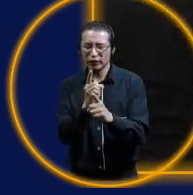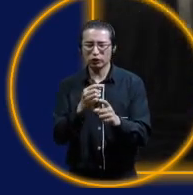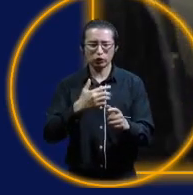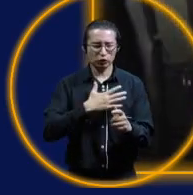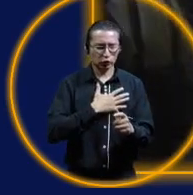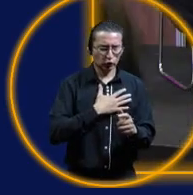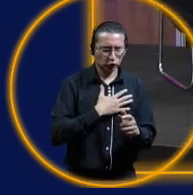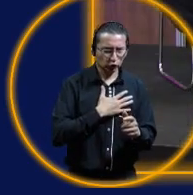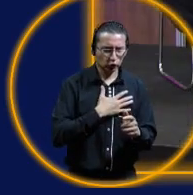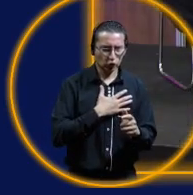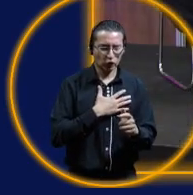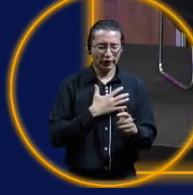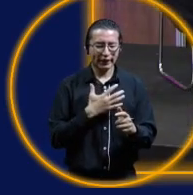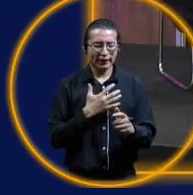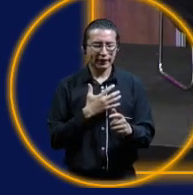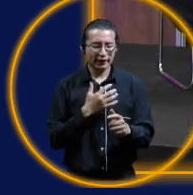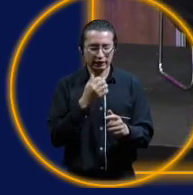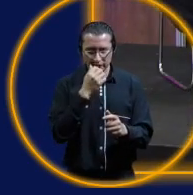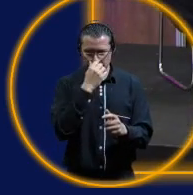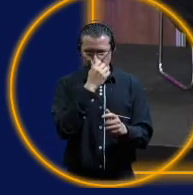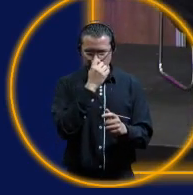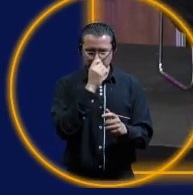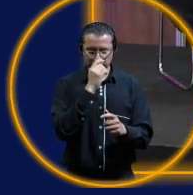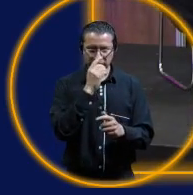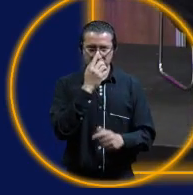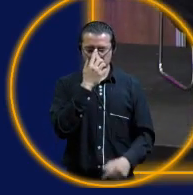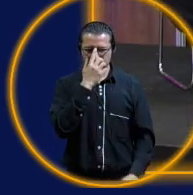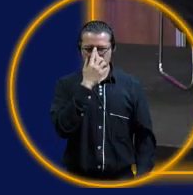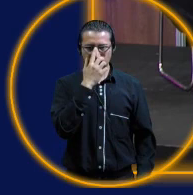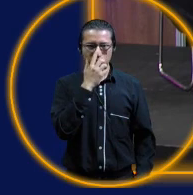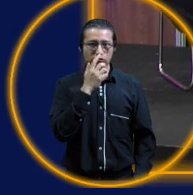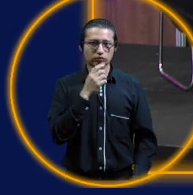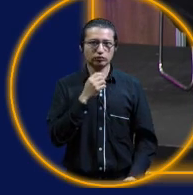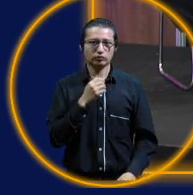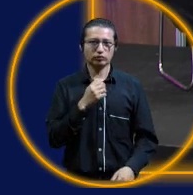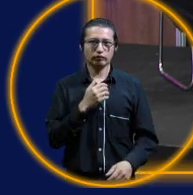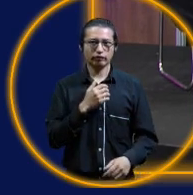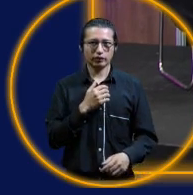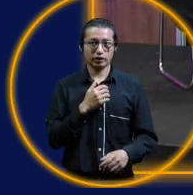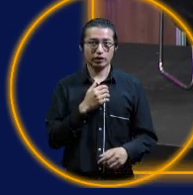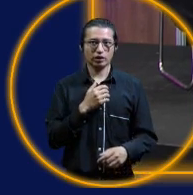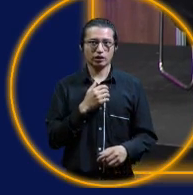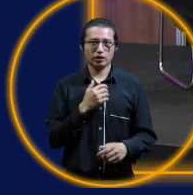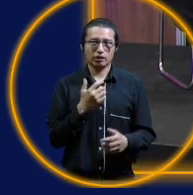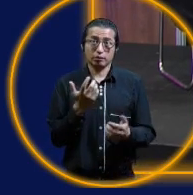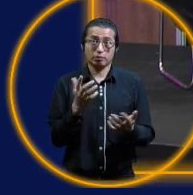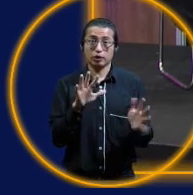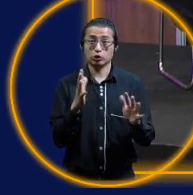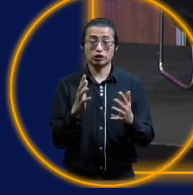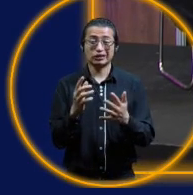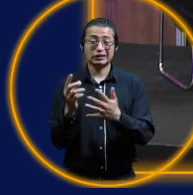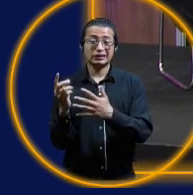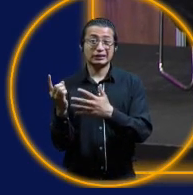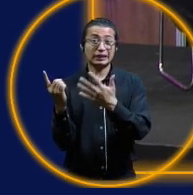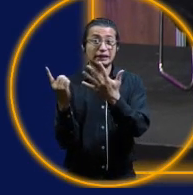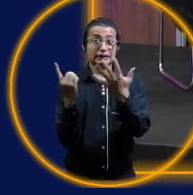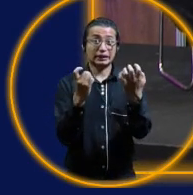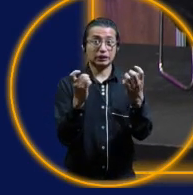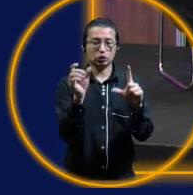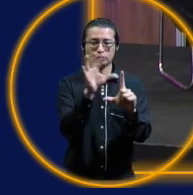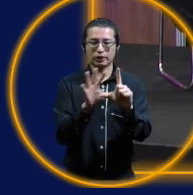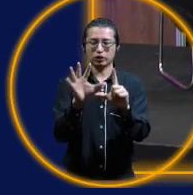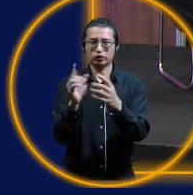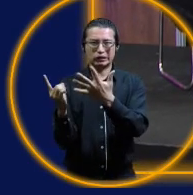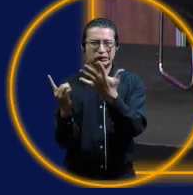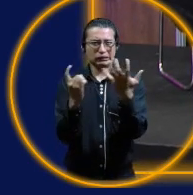been doing YouTube since 2010, and I've put out more than 600 videos, and there was a period of